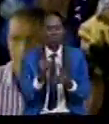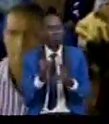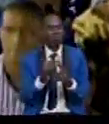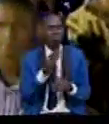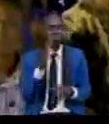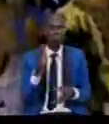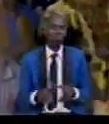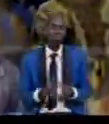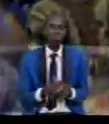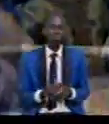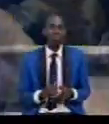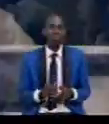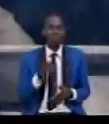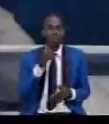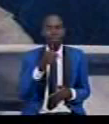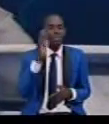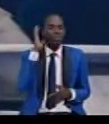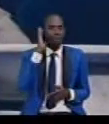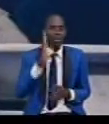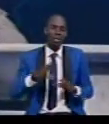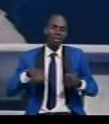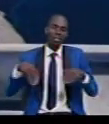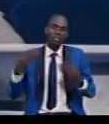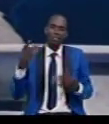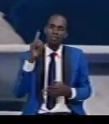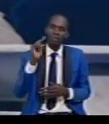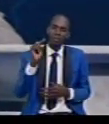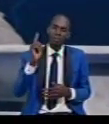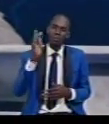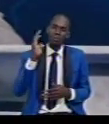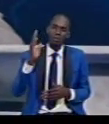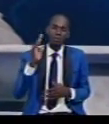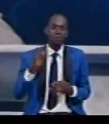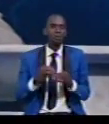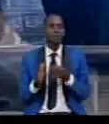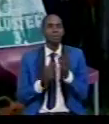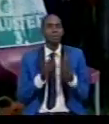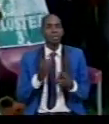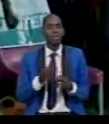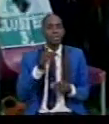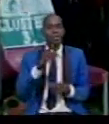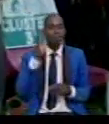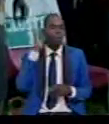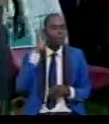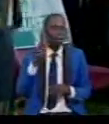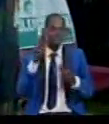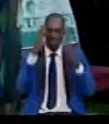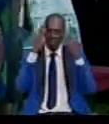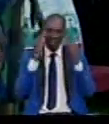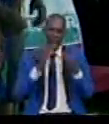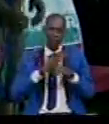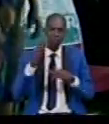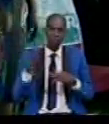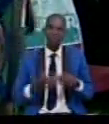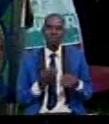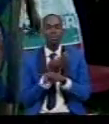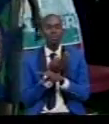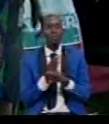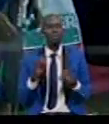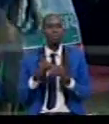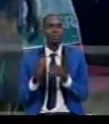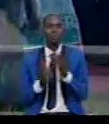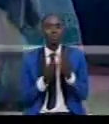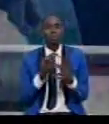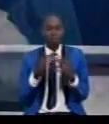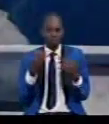You will give testimony. You will experience total freedom. Today will be